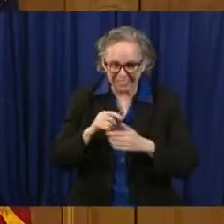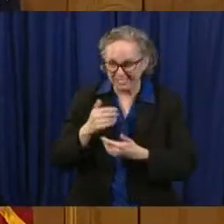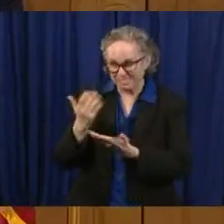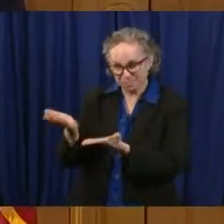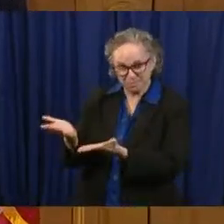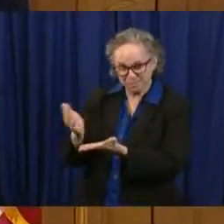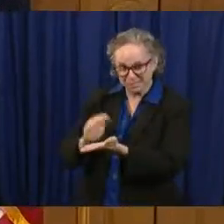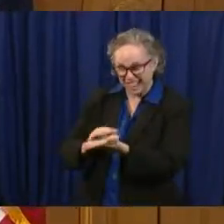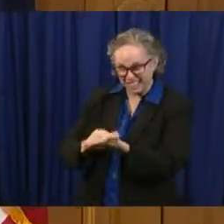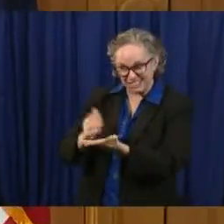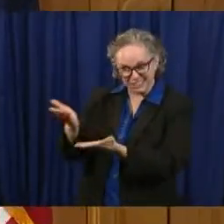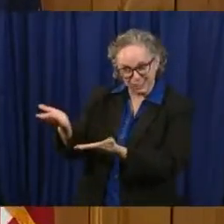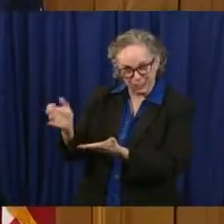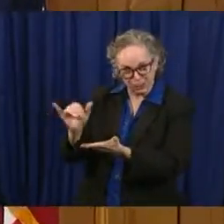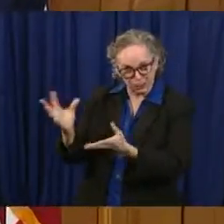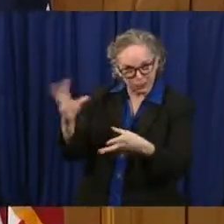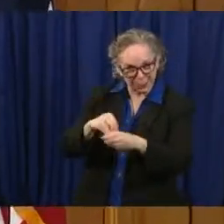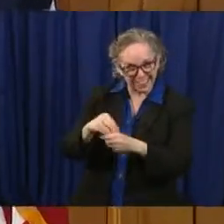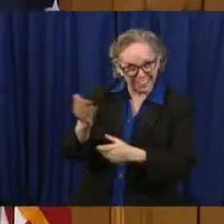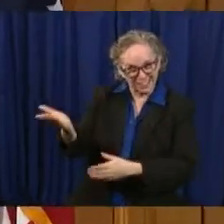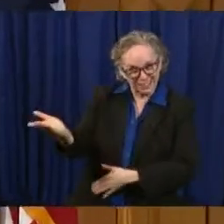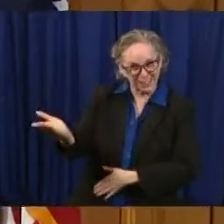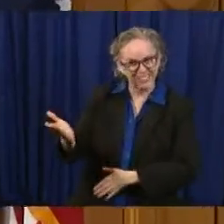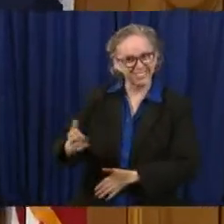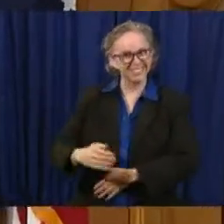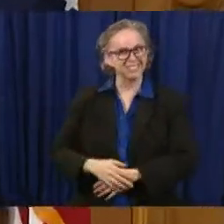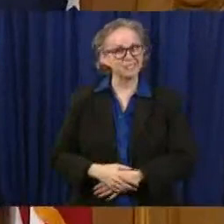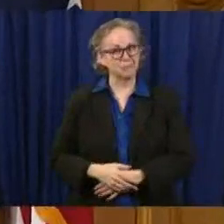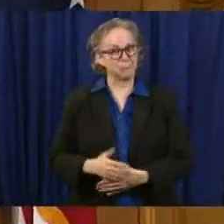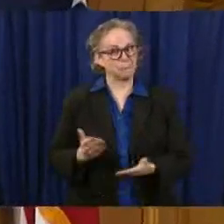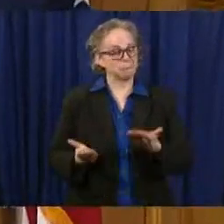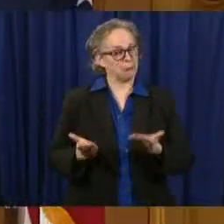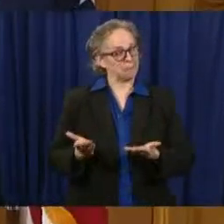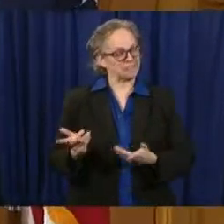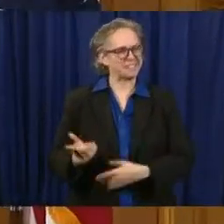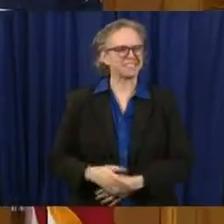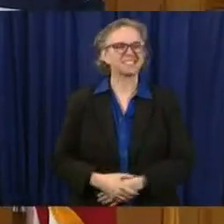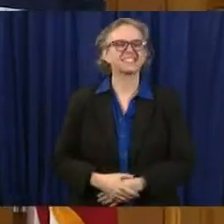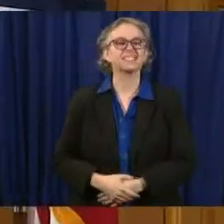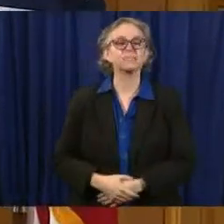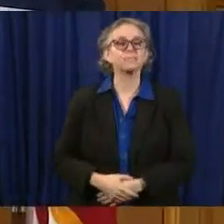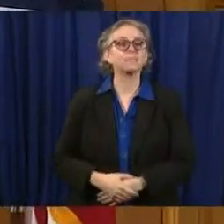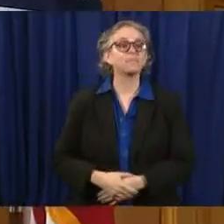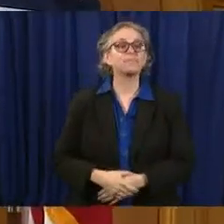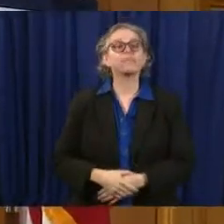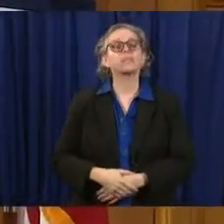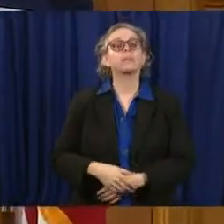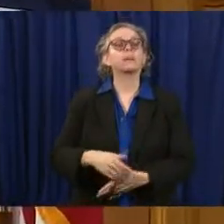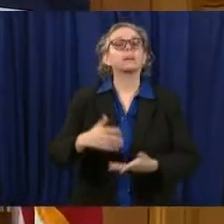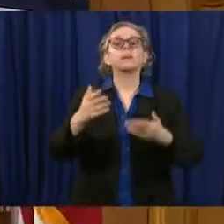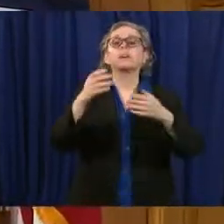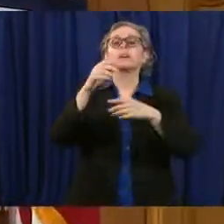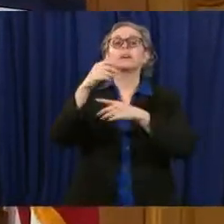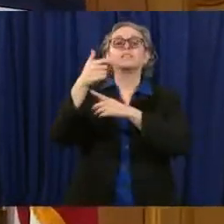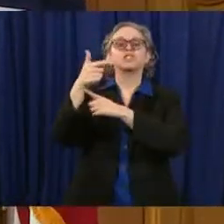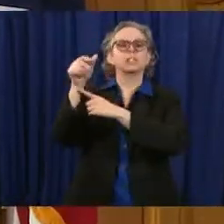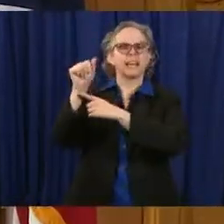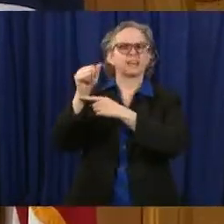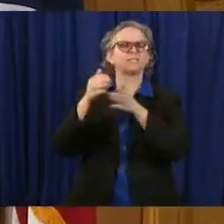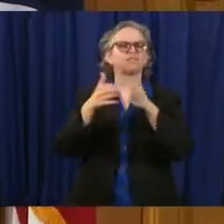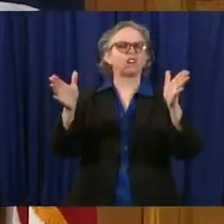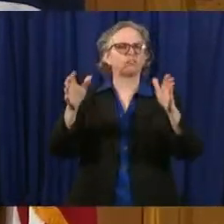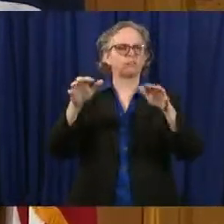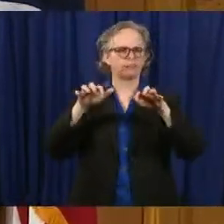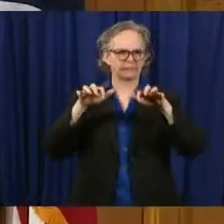might have been there as well. I want to thank our partners in the General Assembly for the action that they took a couple hours